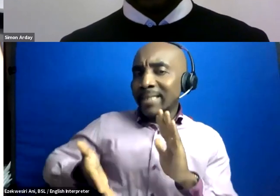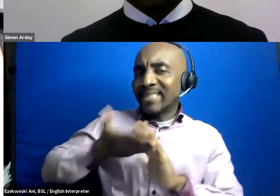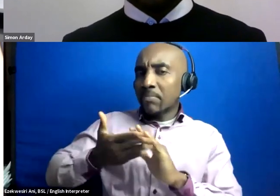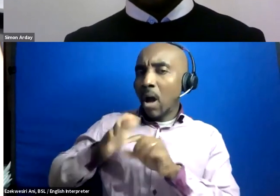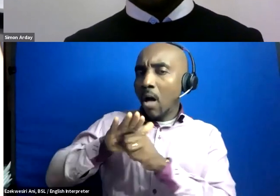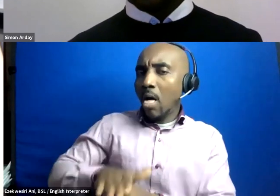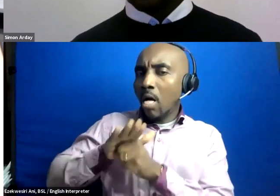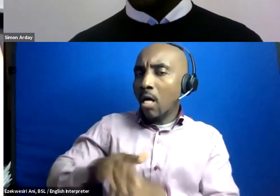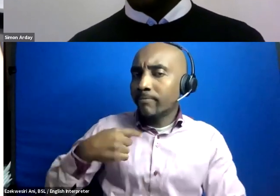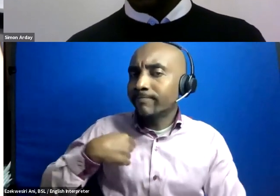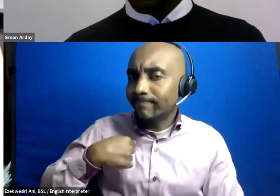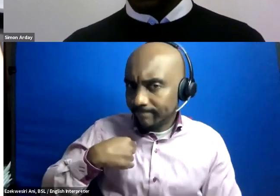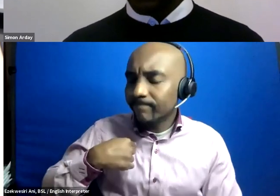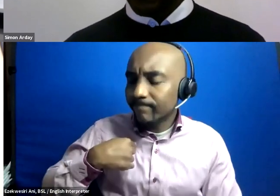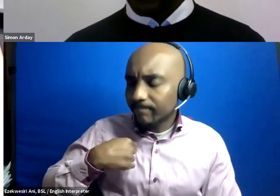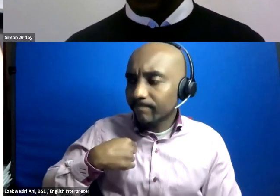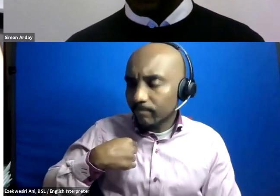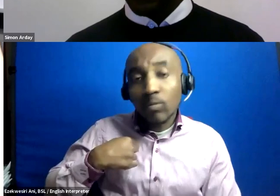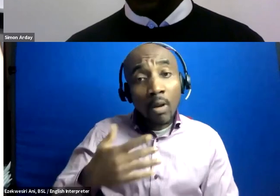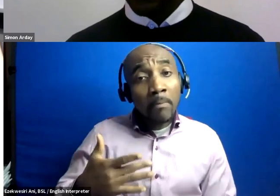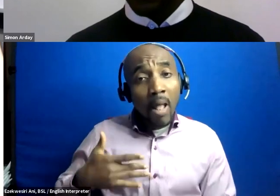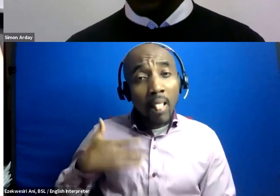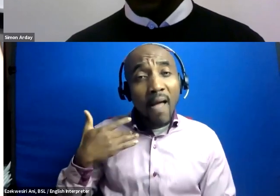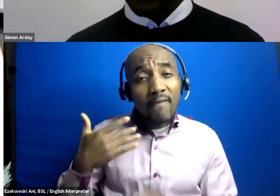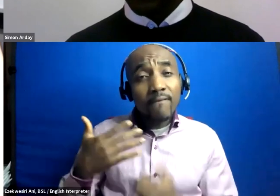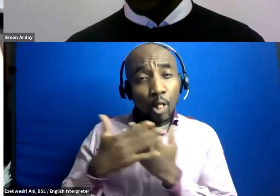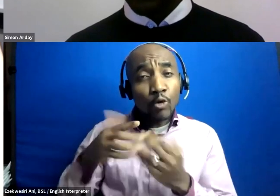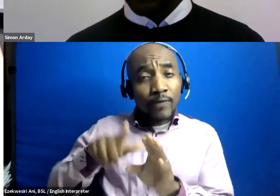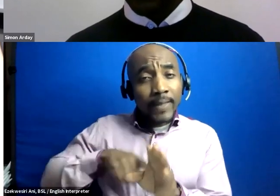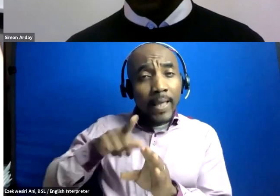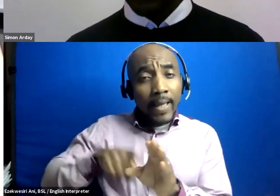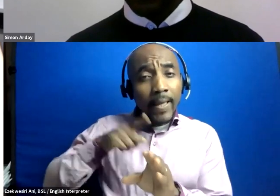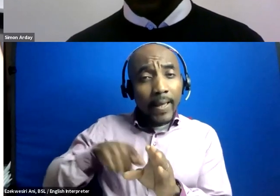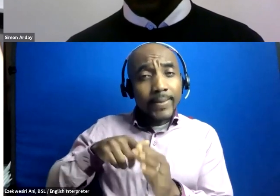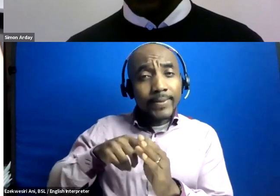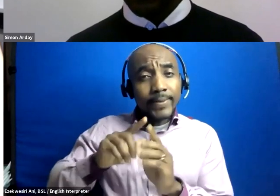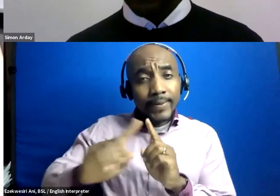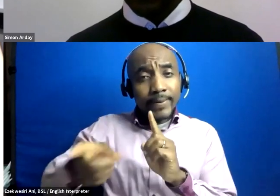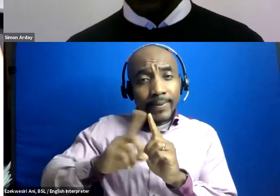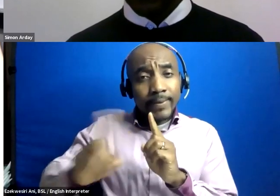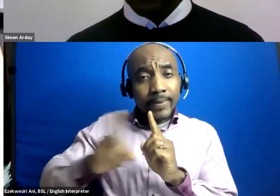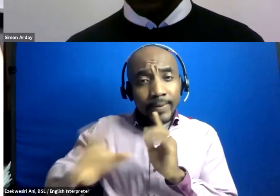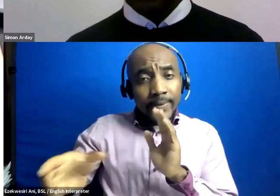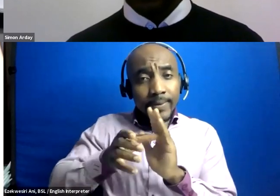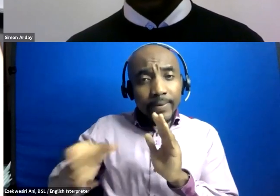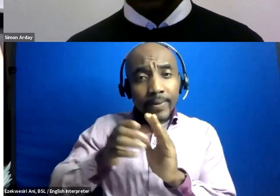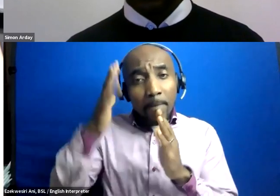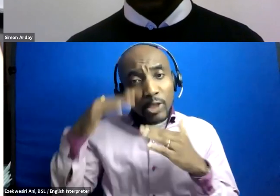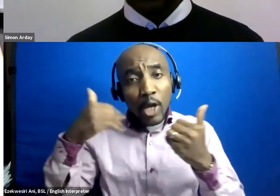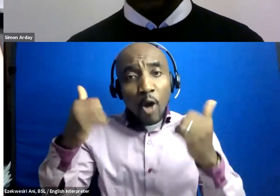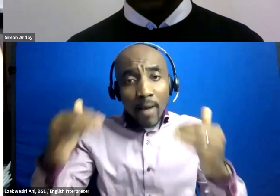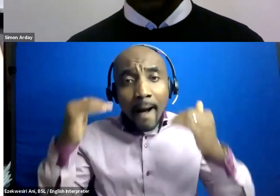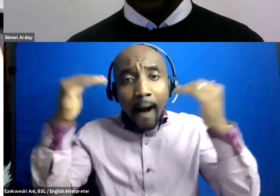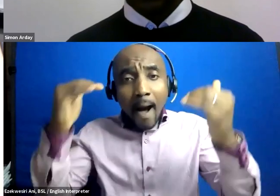I spent a number of years out of my life in mental health at a very higher secure unit,